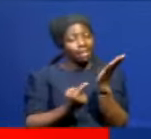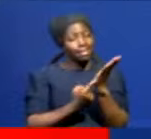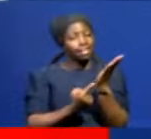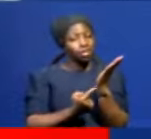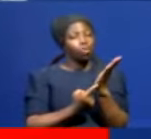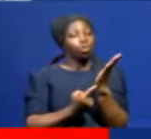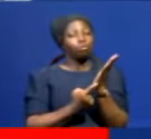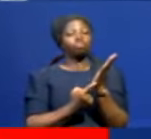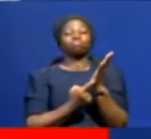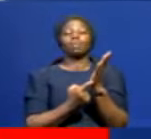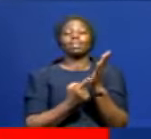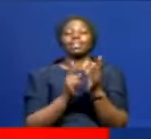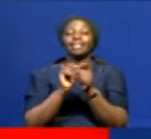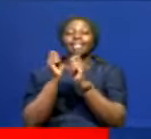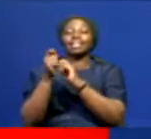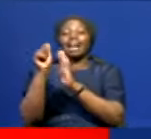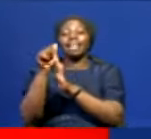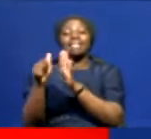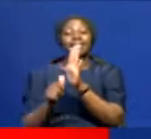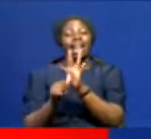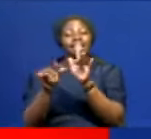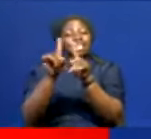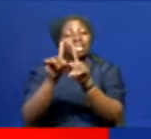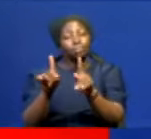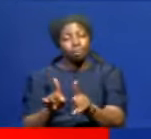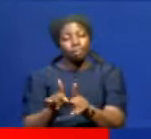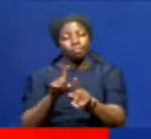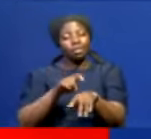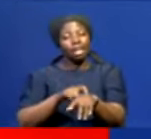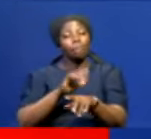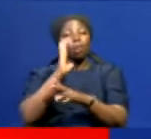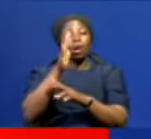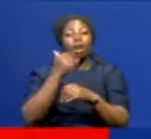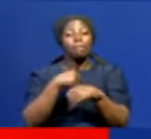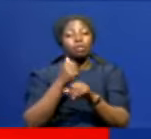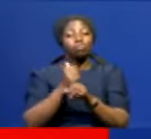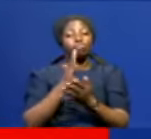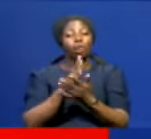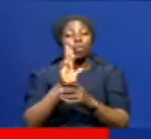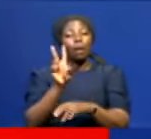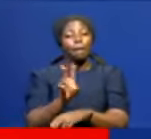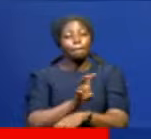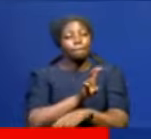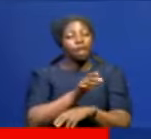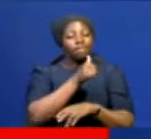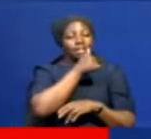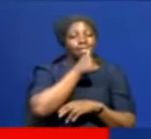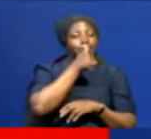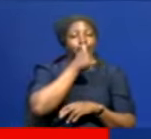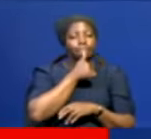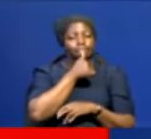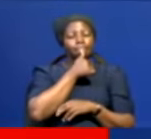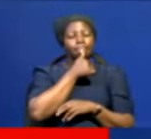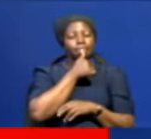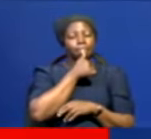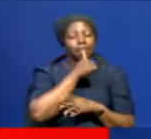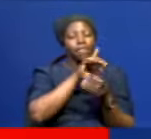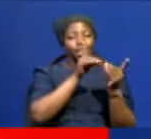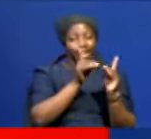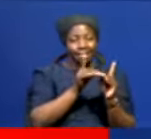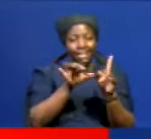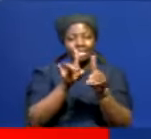agenda, but at the same time, we will ensure that we observe both data privacy and